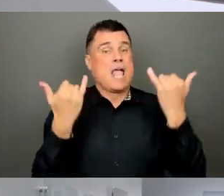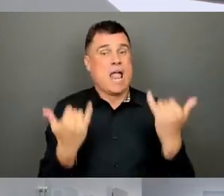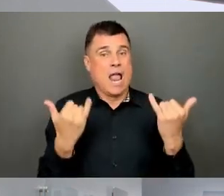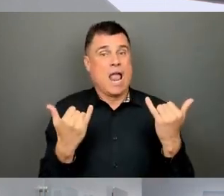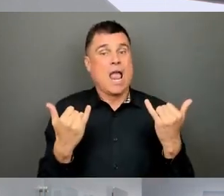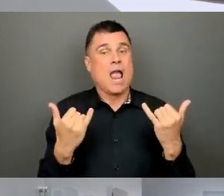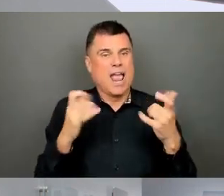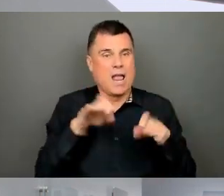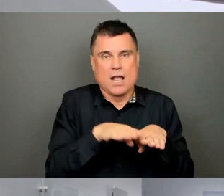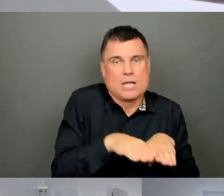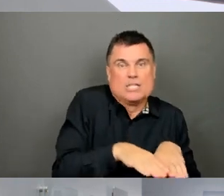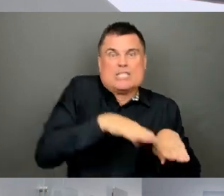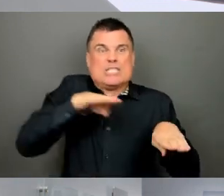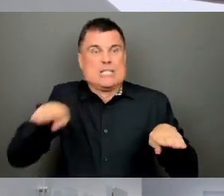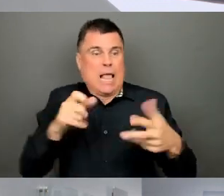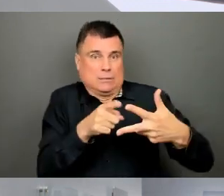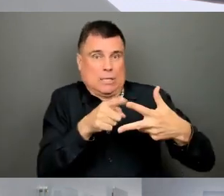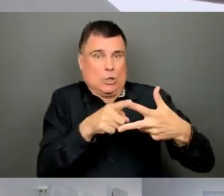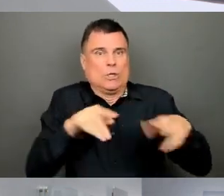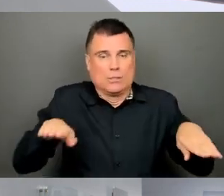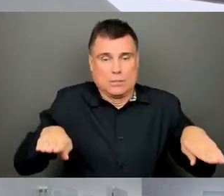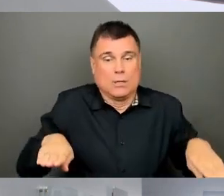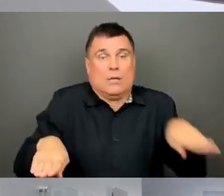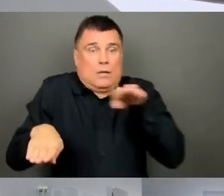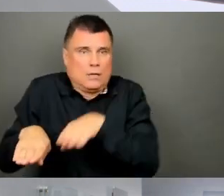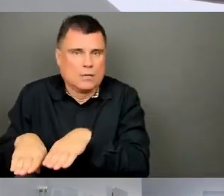Now we're stepping to the outside together. Part 2.